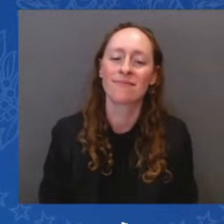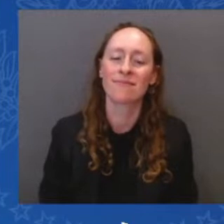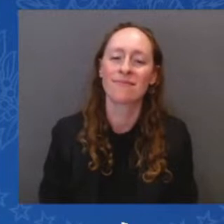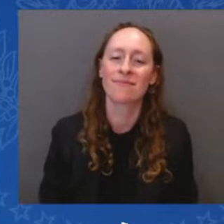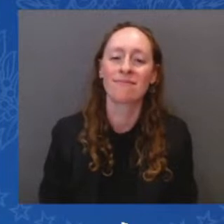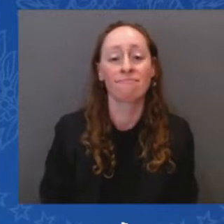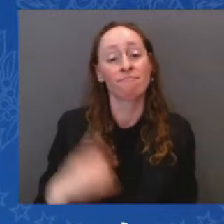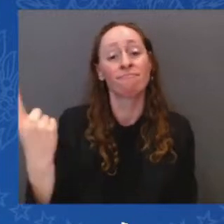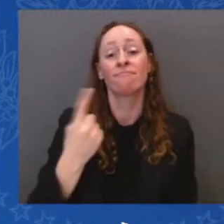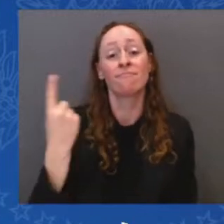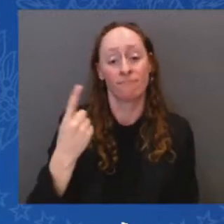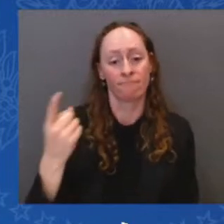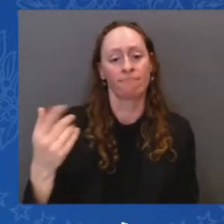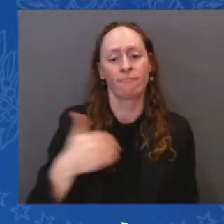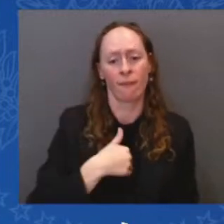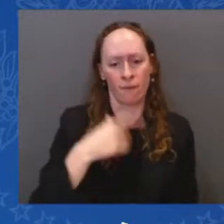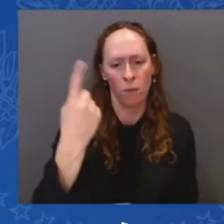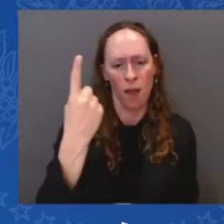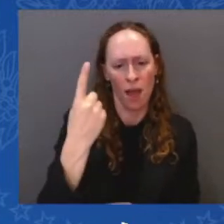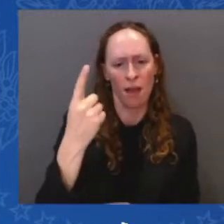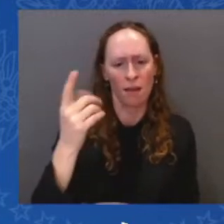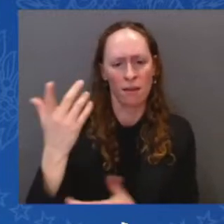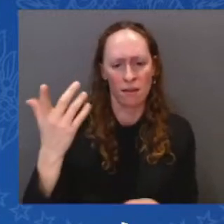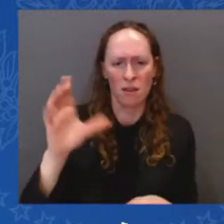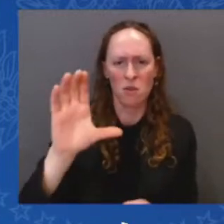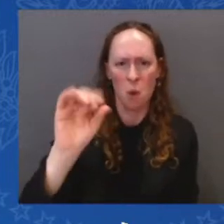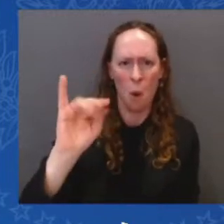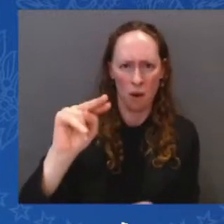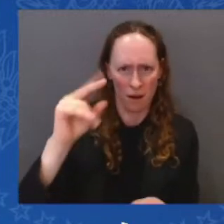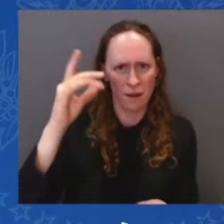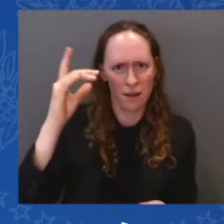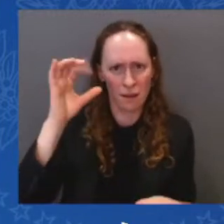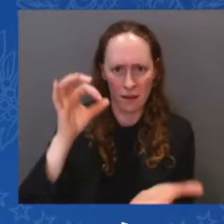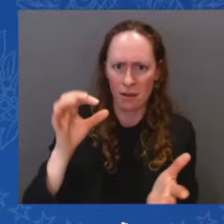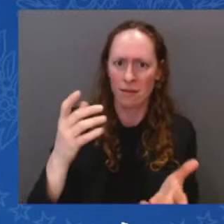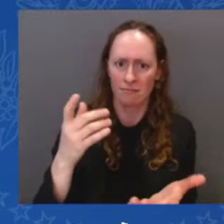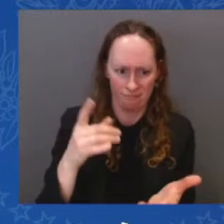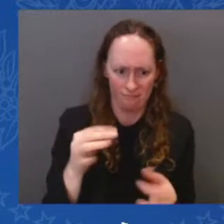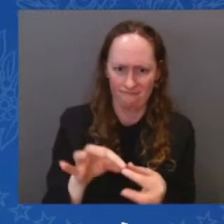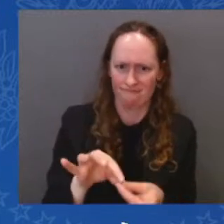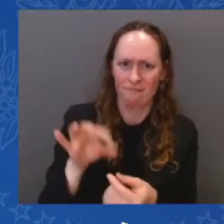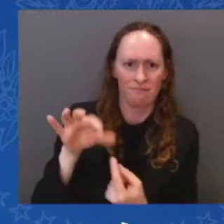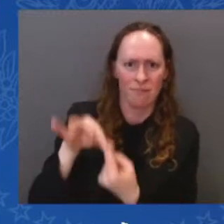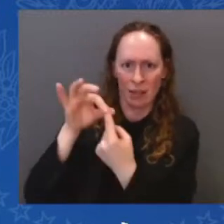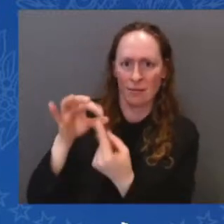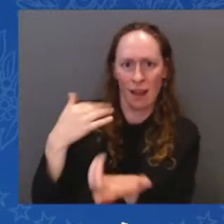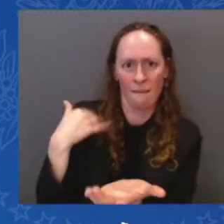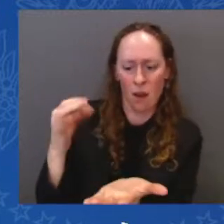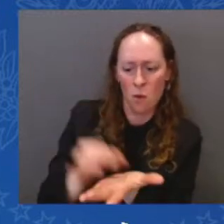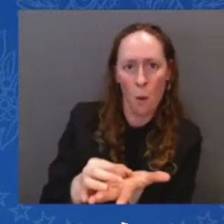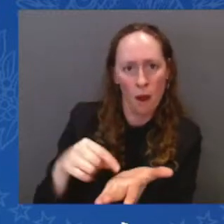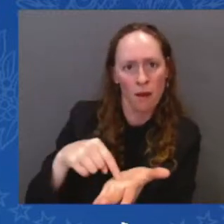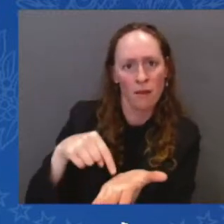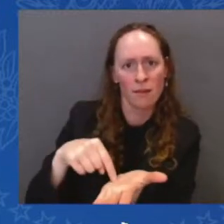words that mean so much to every American, but especially to those who